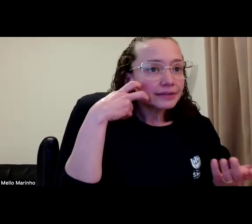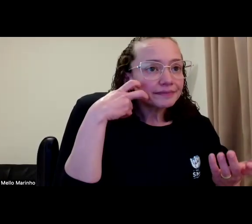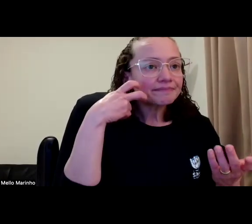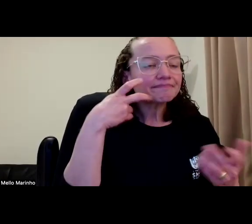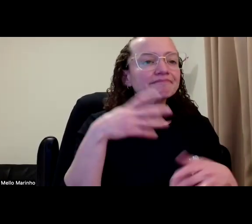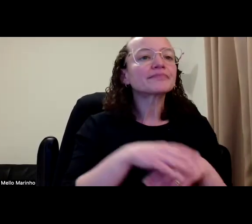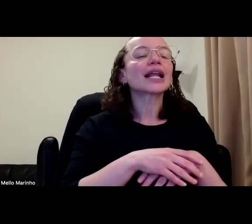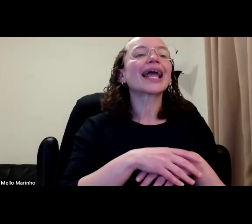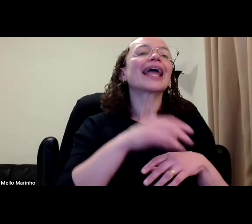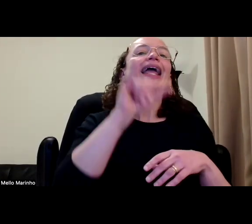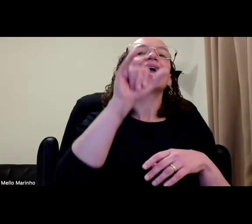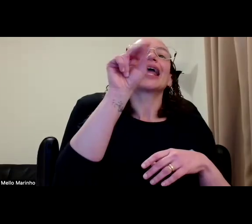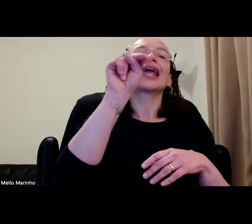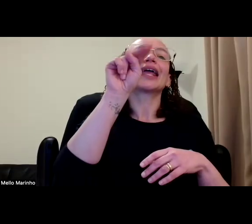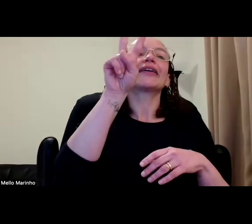Braces